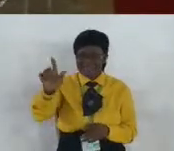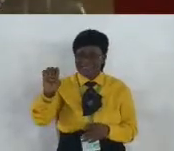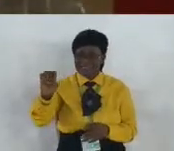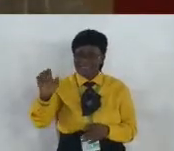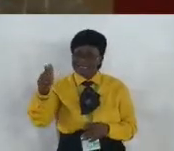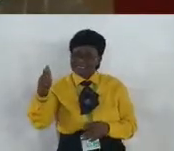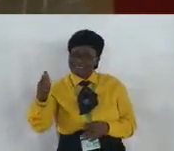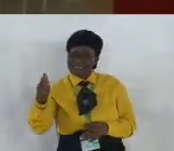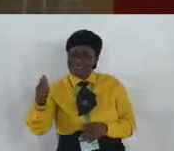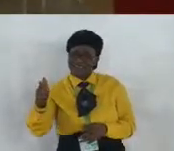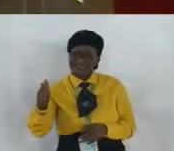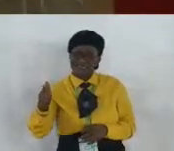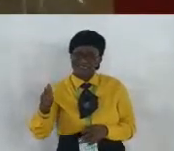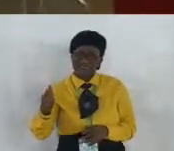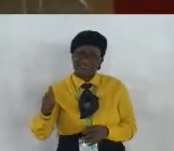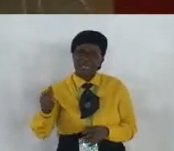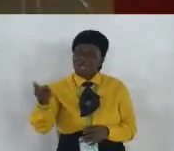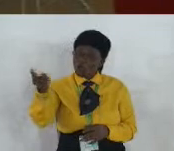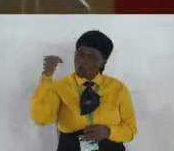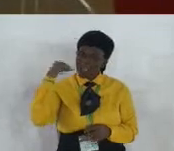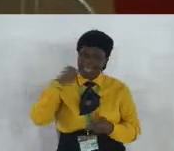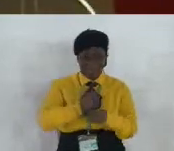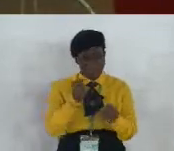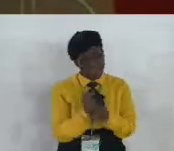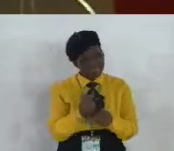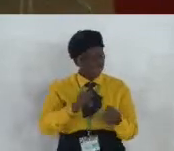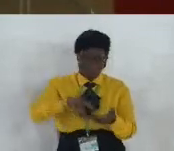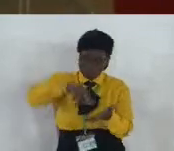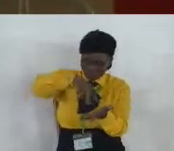were made to dance.